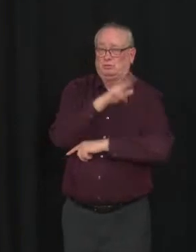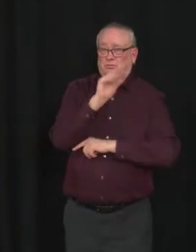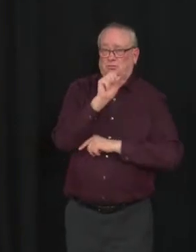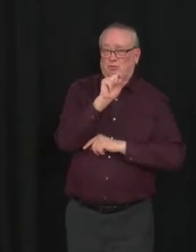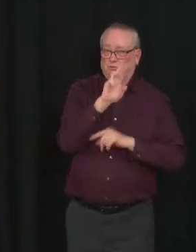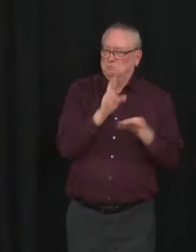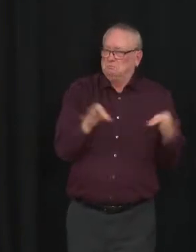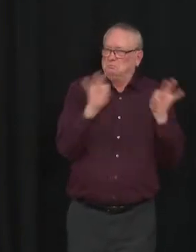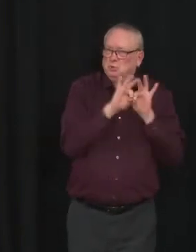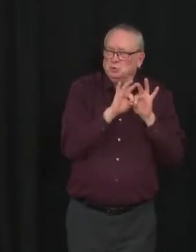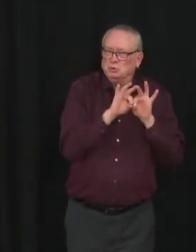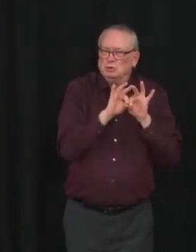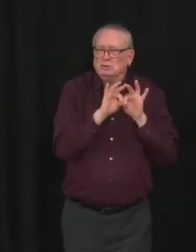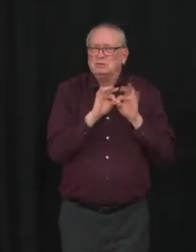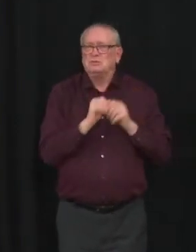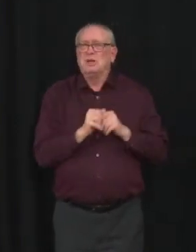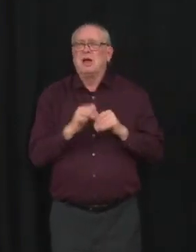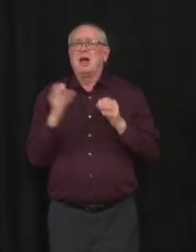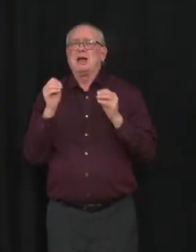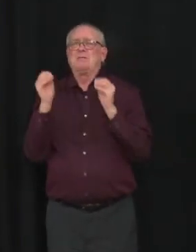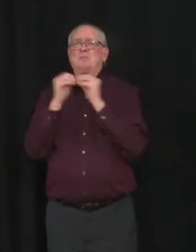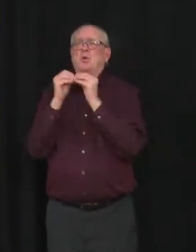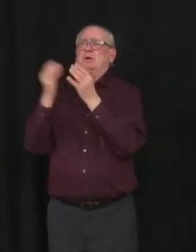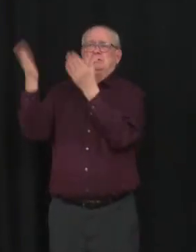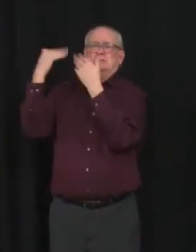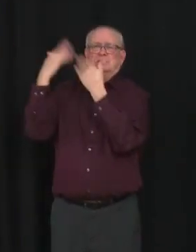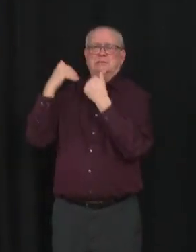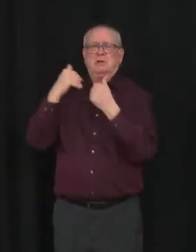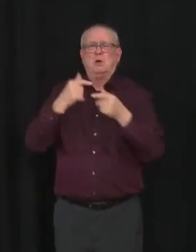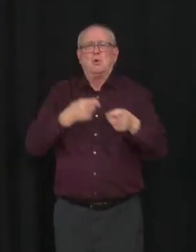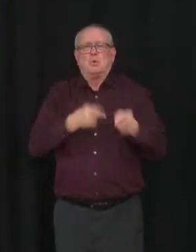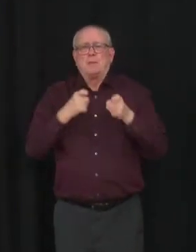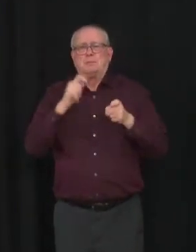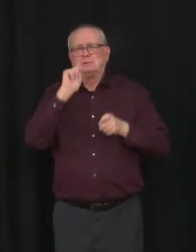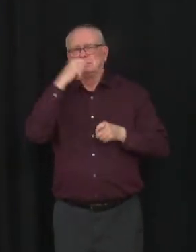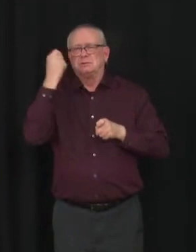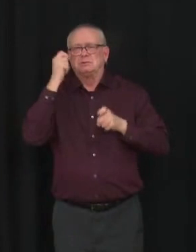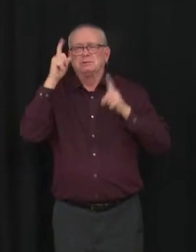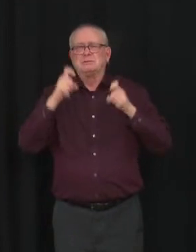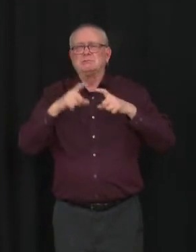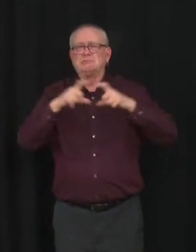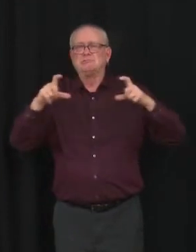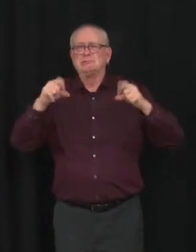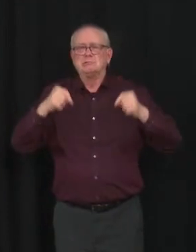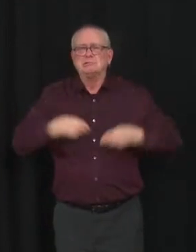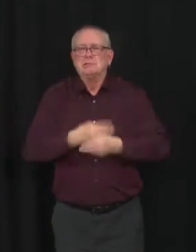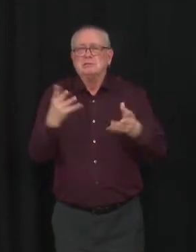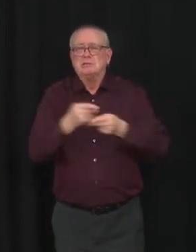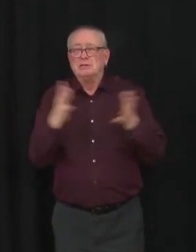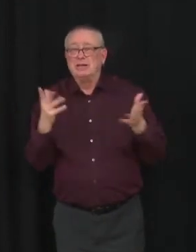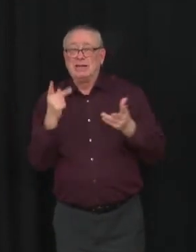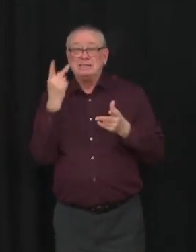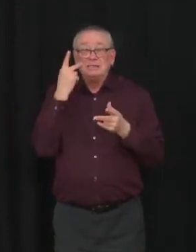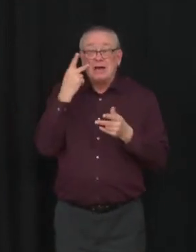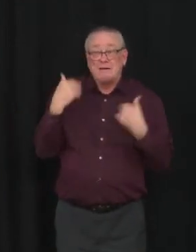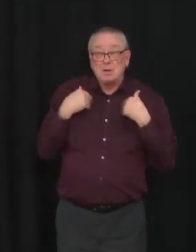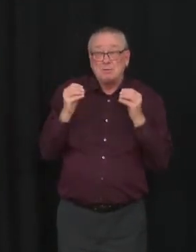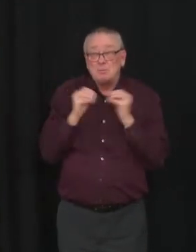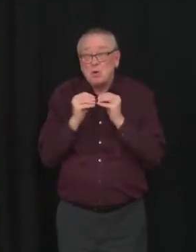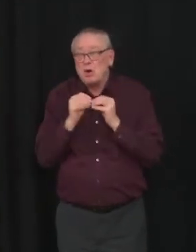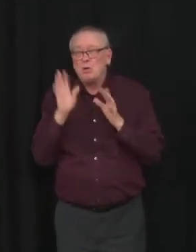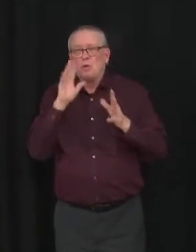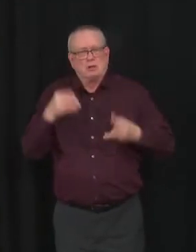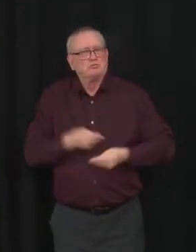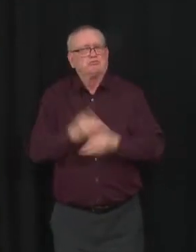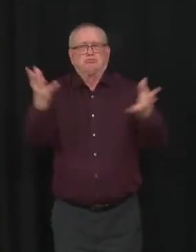free rapid tests into the hands of Albertans as an additional tool for protection. There's been a tremendous response since we made testing kits